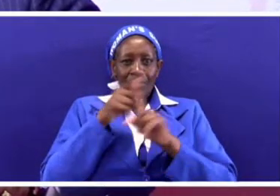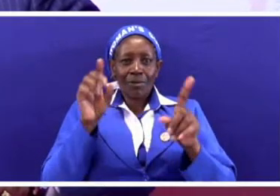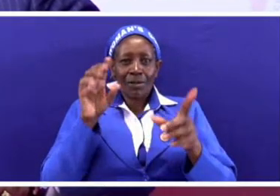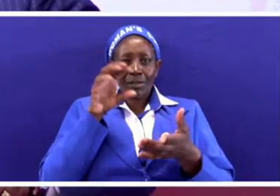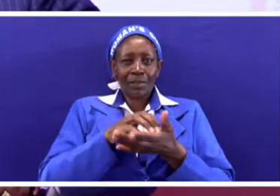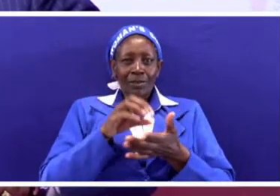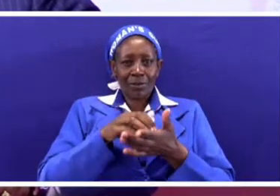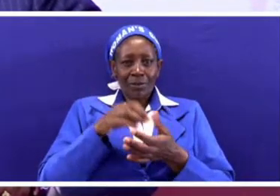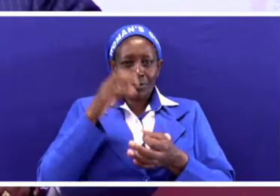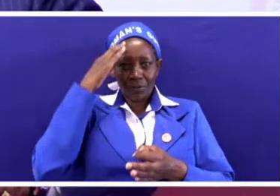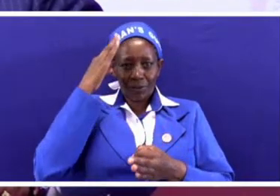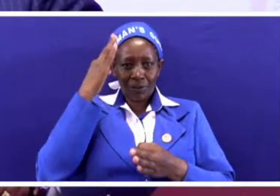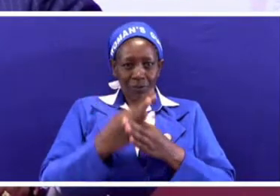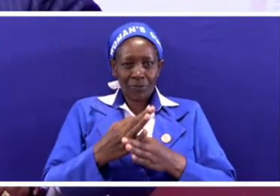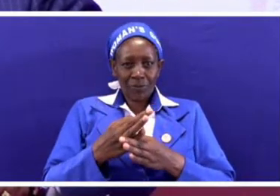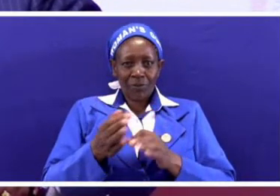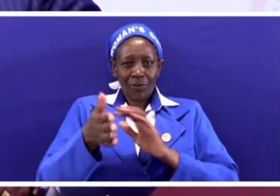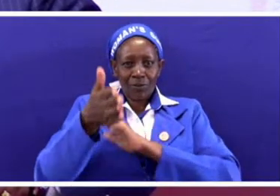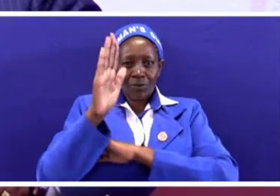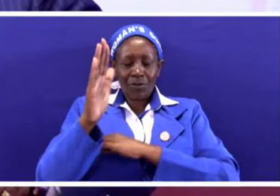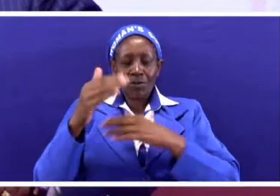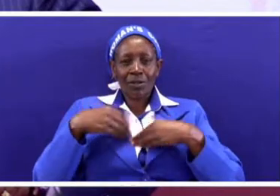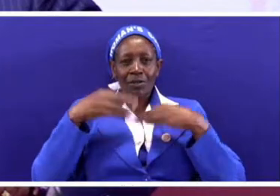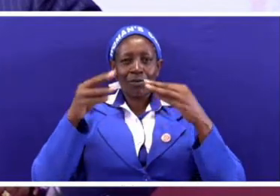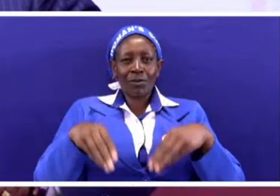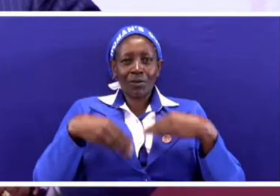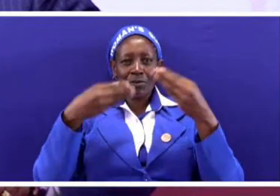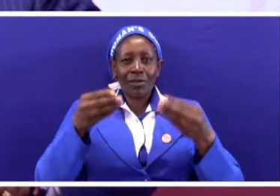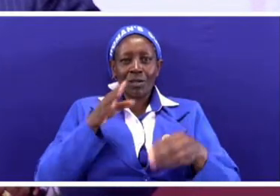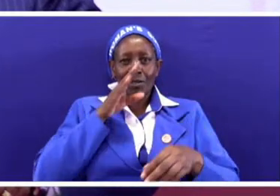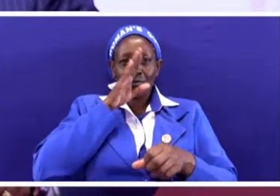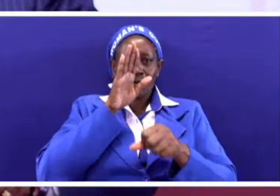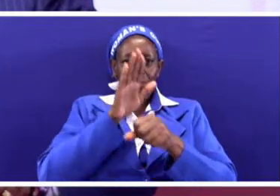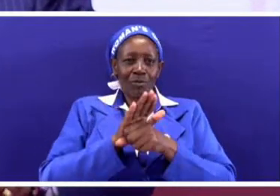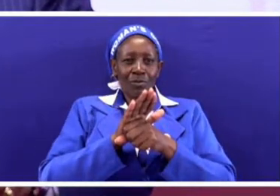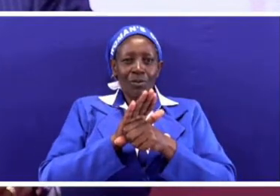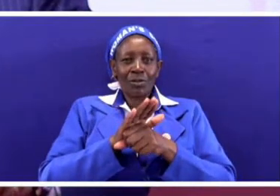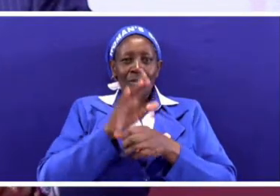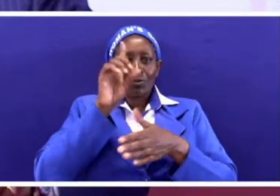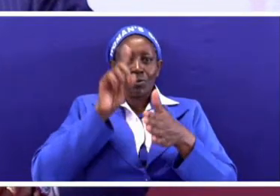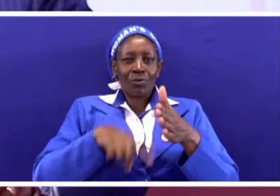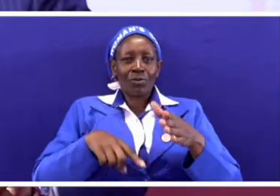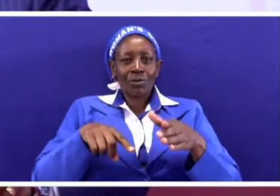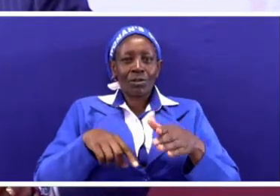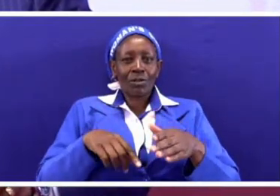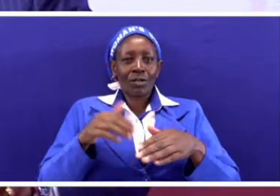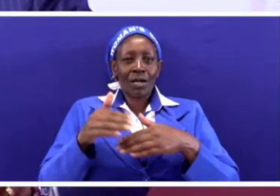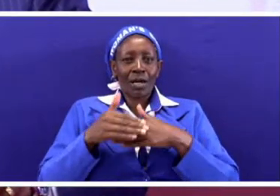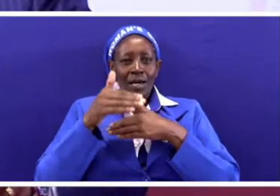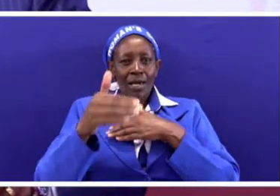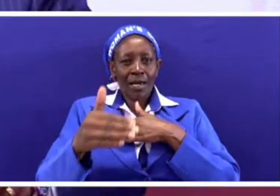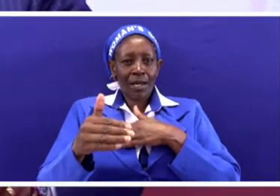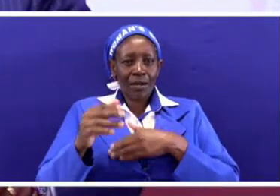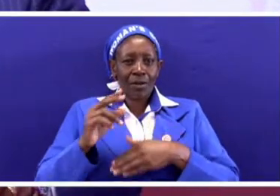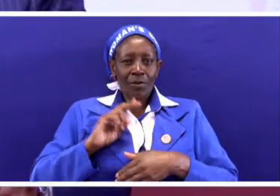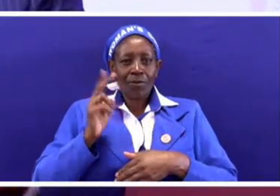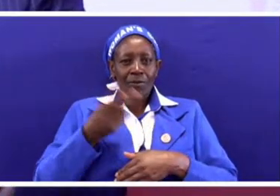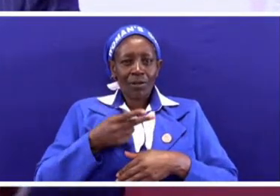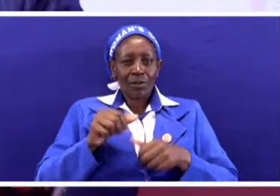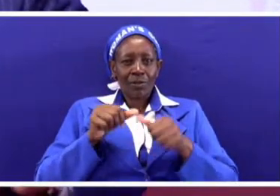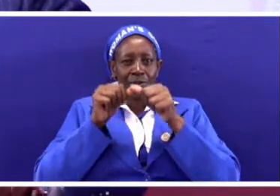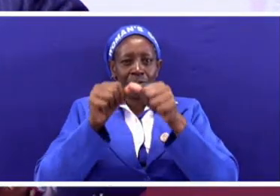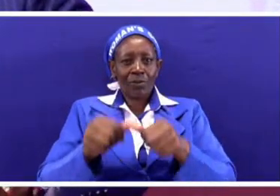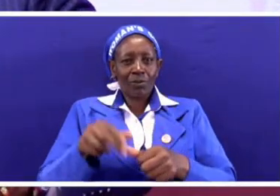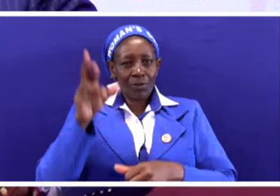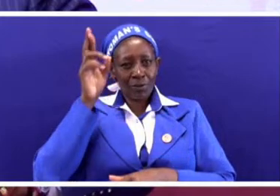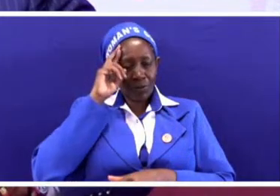faithful God. You have given us a promise of what lies ahead of us. Continue, Lord, to remind us of the proper